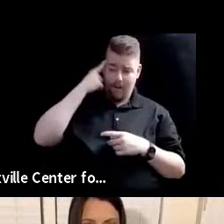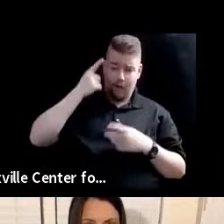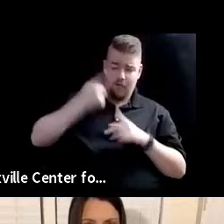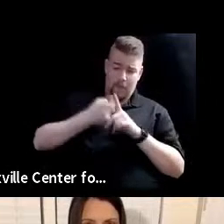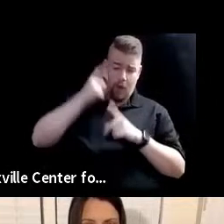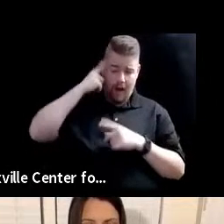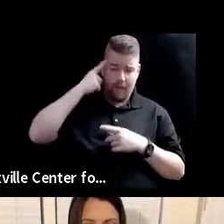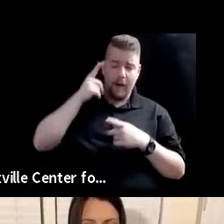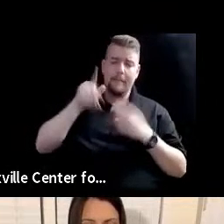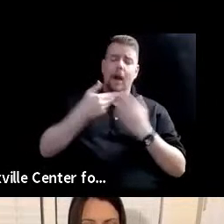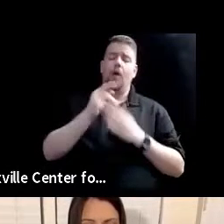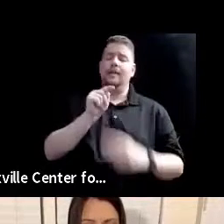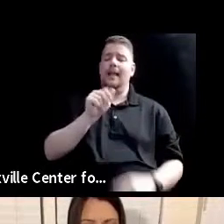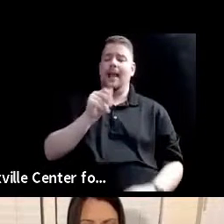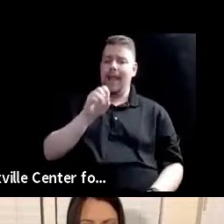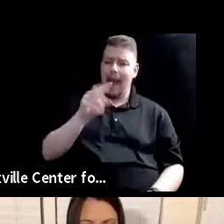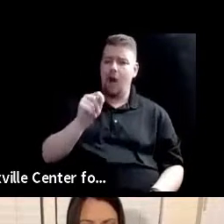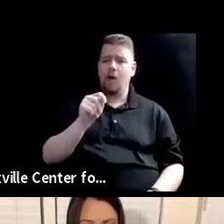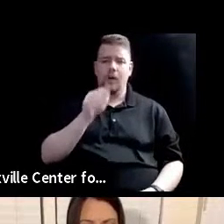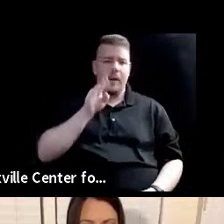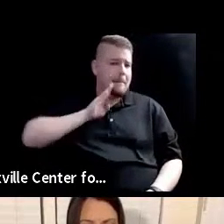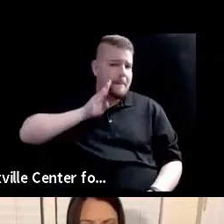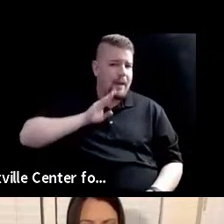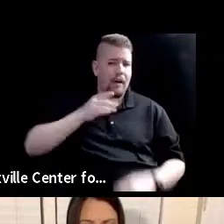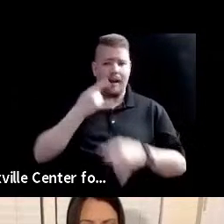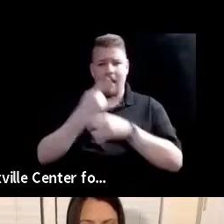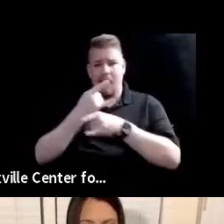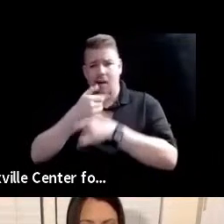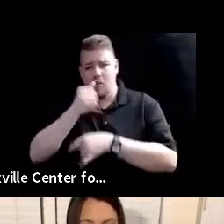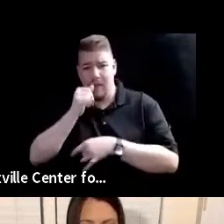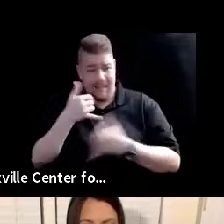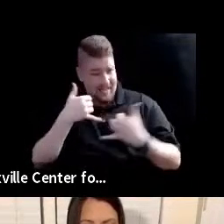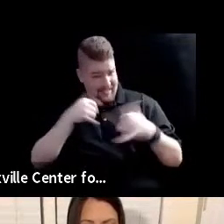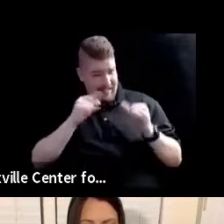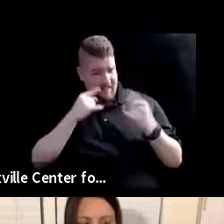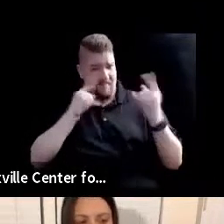takeout beer and drinks and all that from restaurants, is that still in